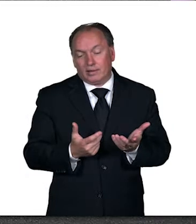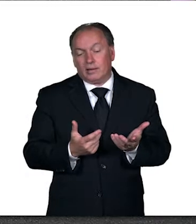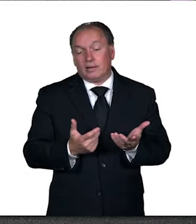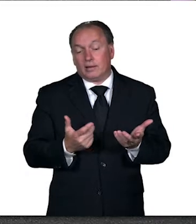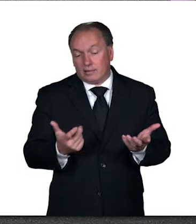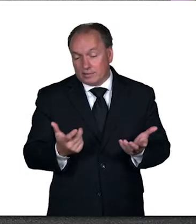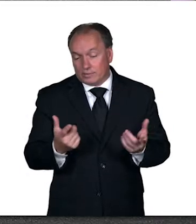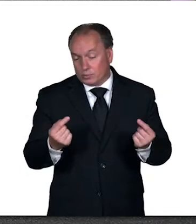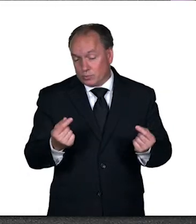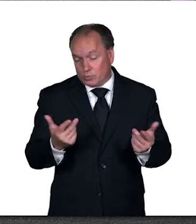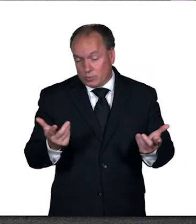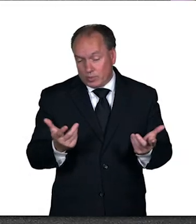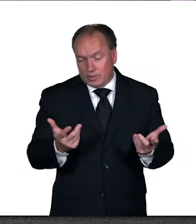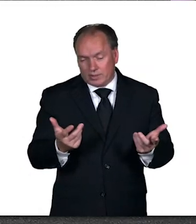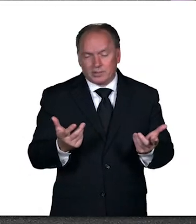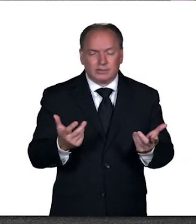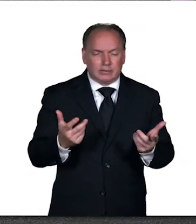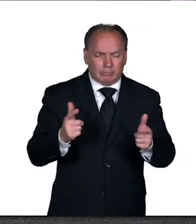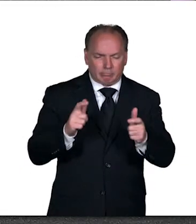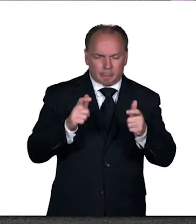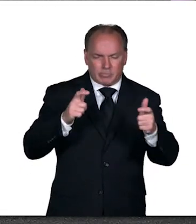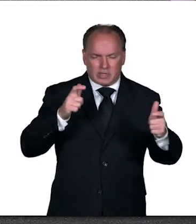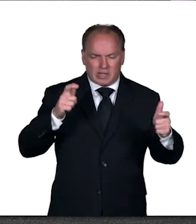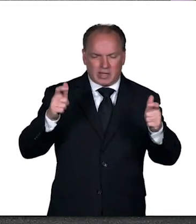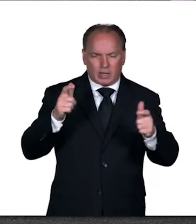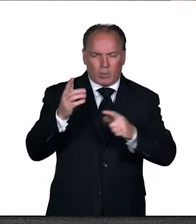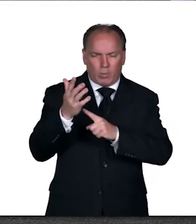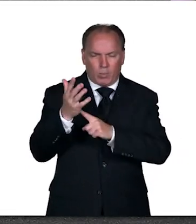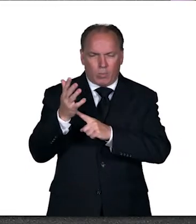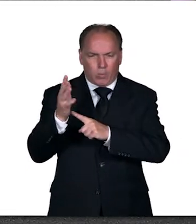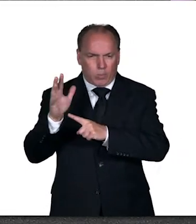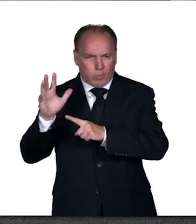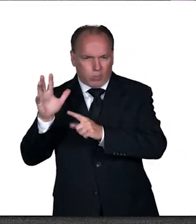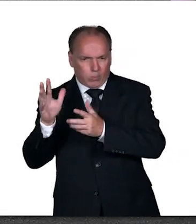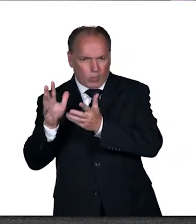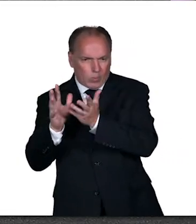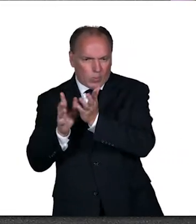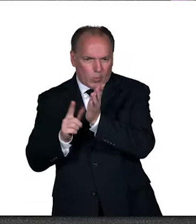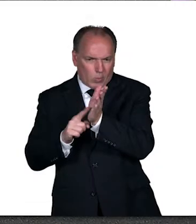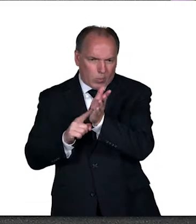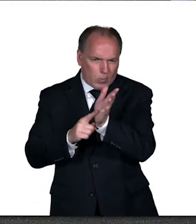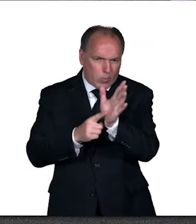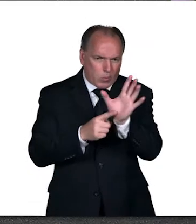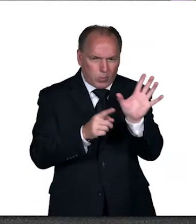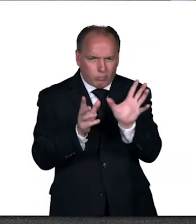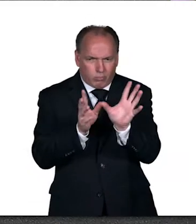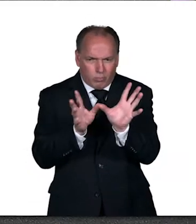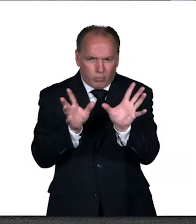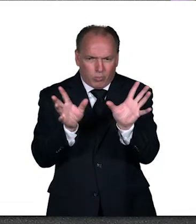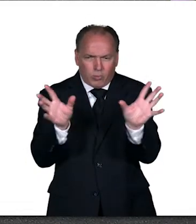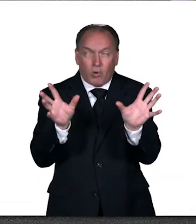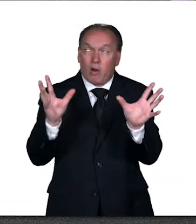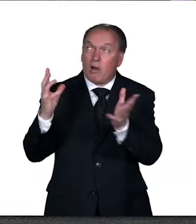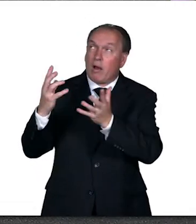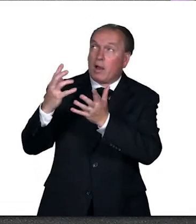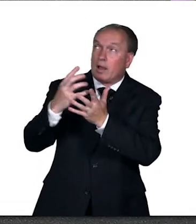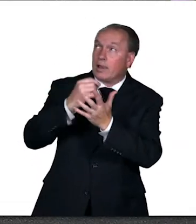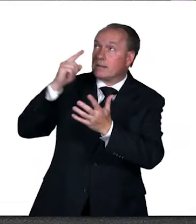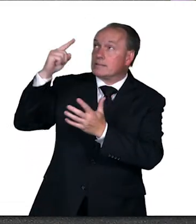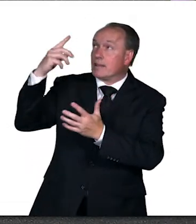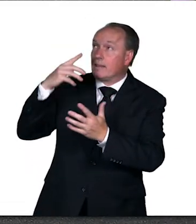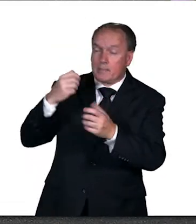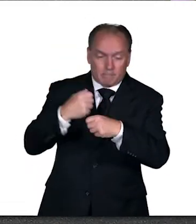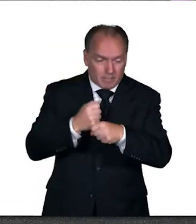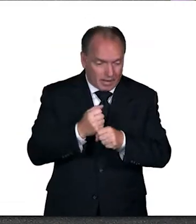of the plant that grow kind of big and they go off of the stem and they collect sunlight and